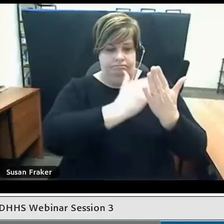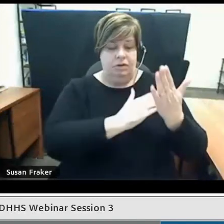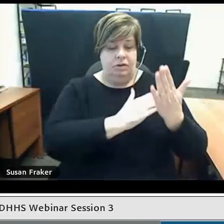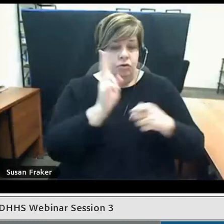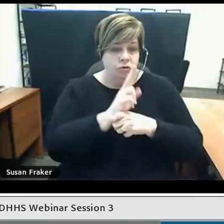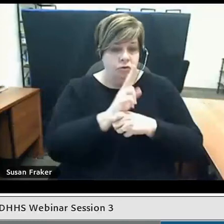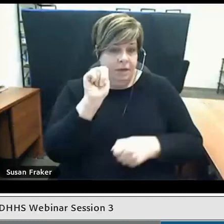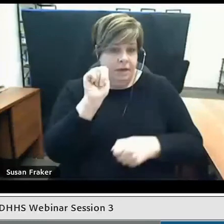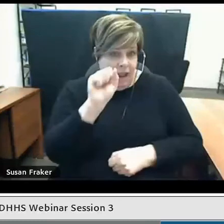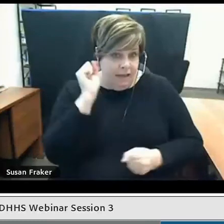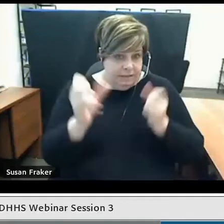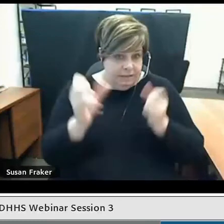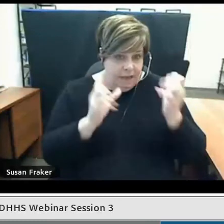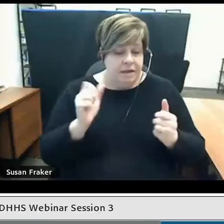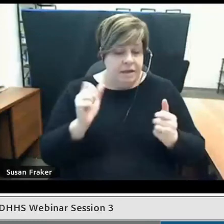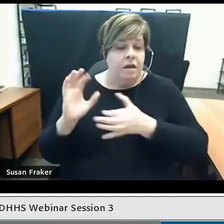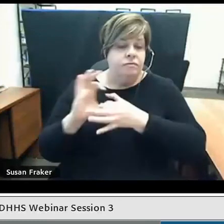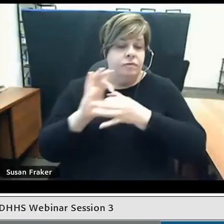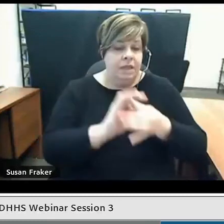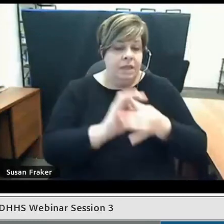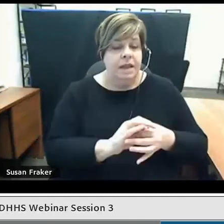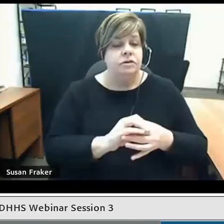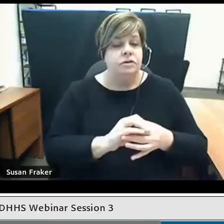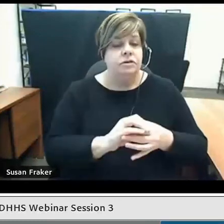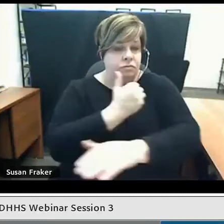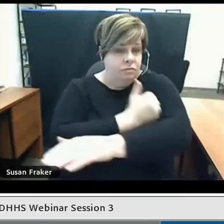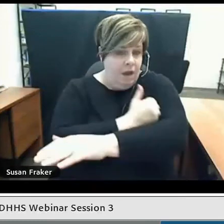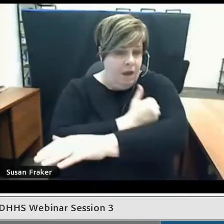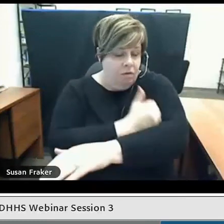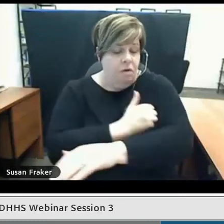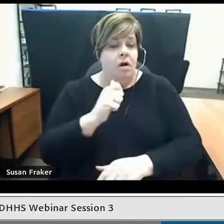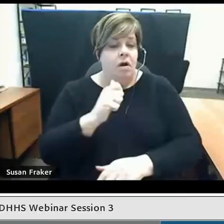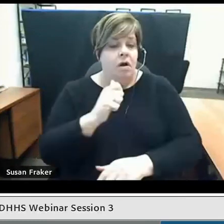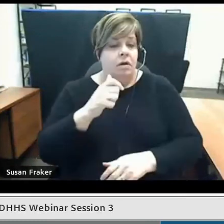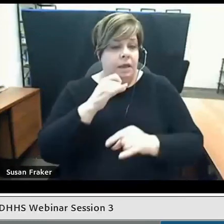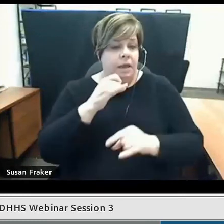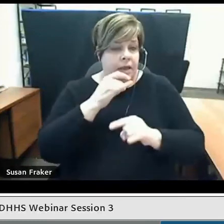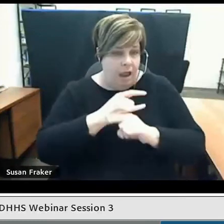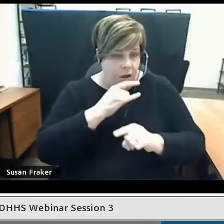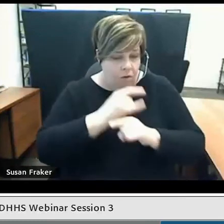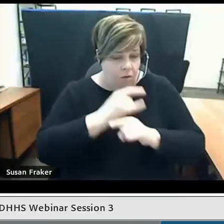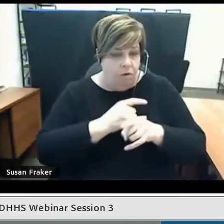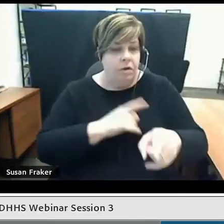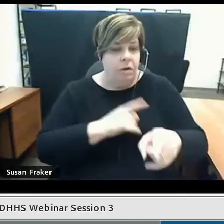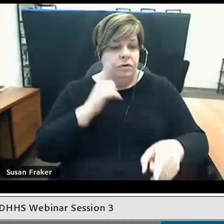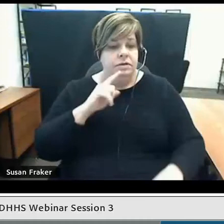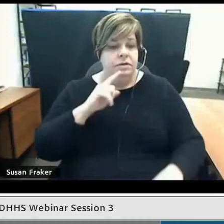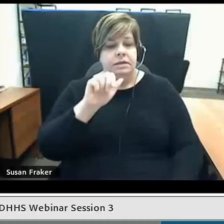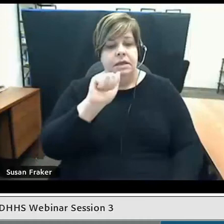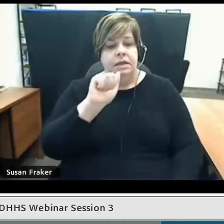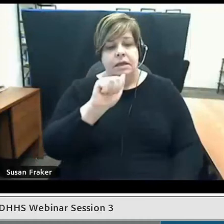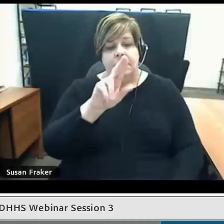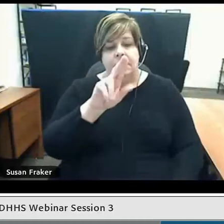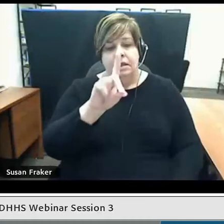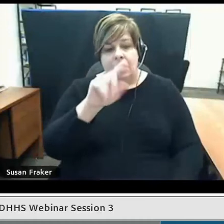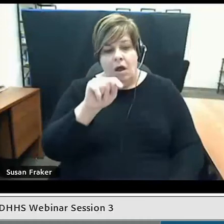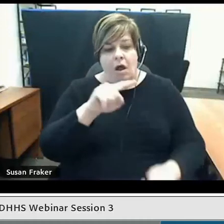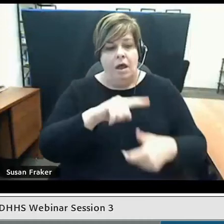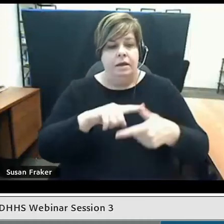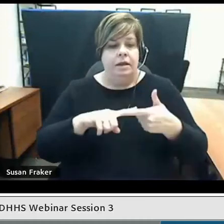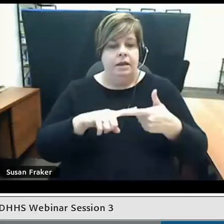are several that are related to drugs and alcohol. You'll see the audit up there, and you'll see the DAST. And then there's several mental